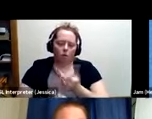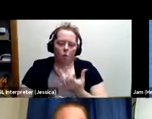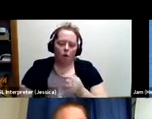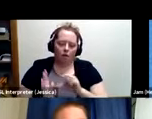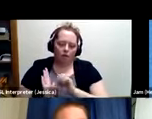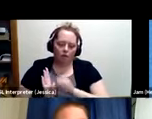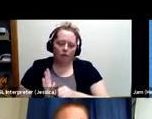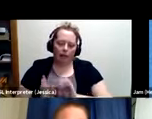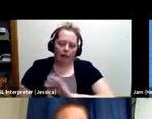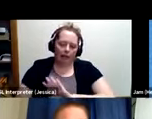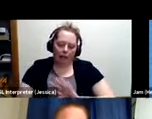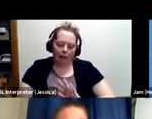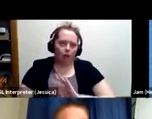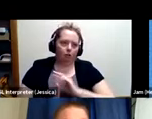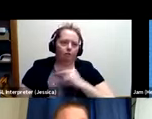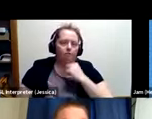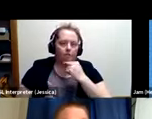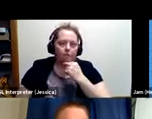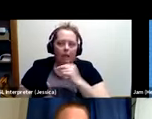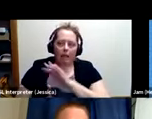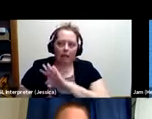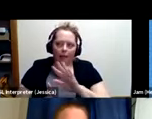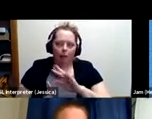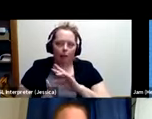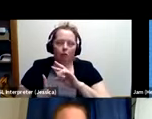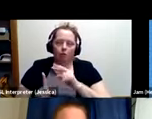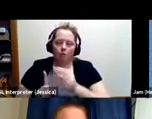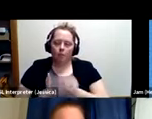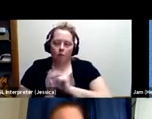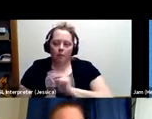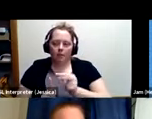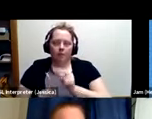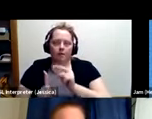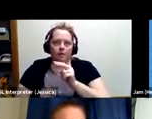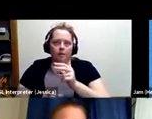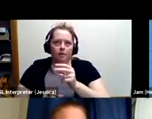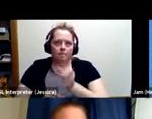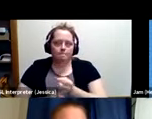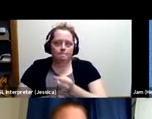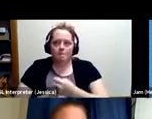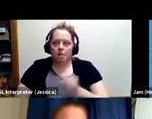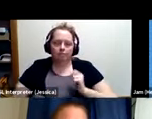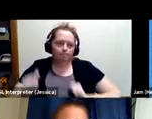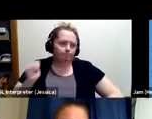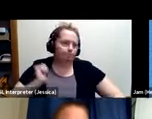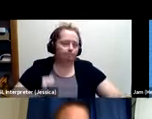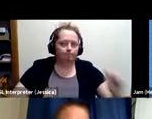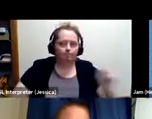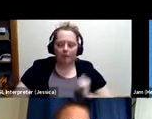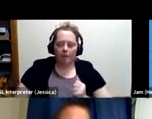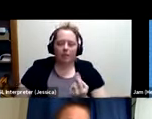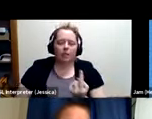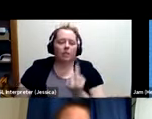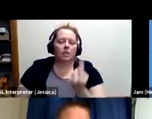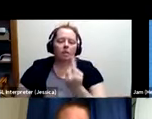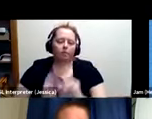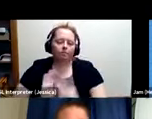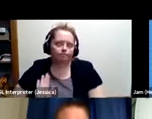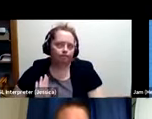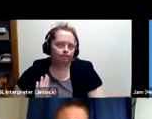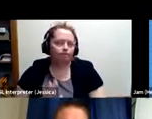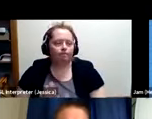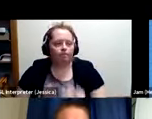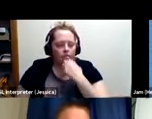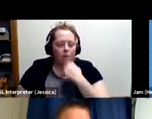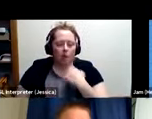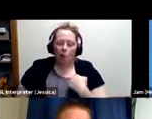course, in the last handful of months, that's changed. We weren't able to do our culminating event, so a lot of the projects that we're working